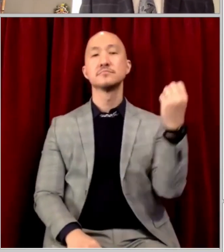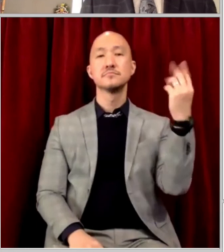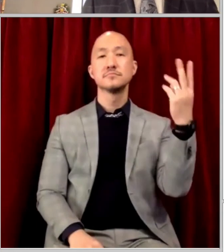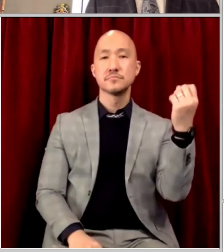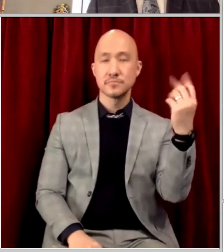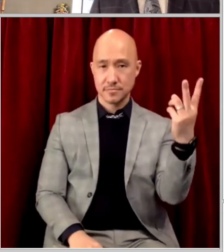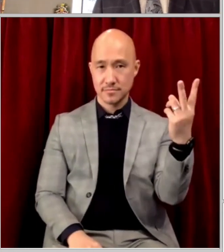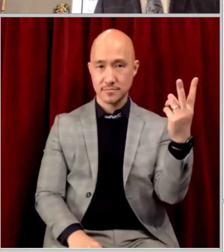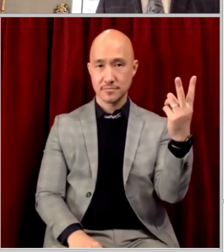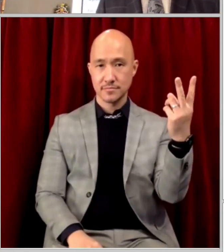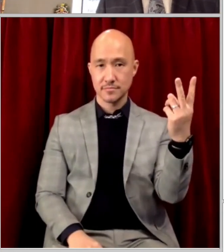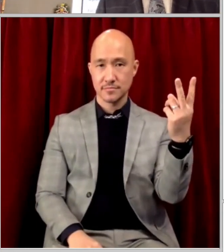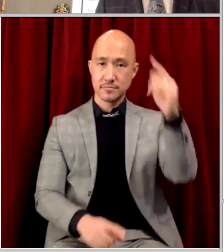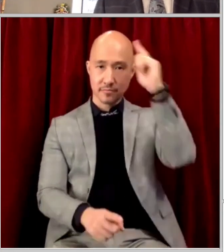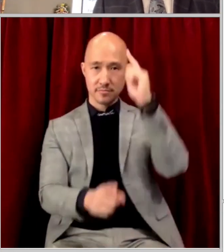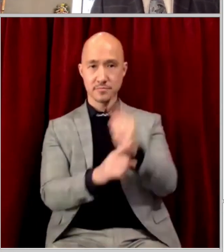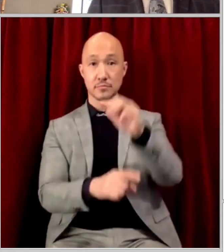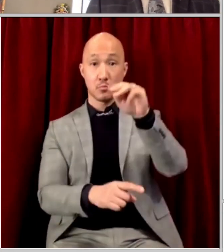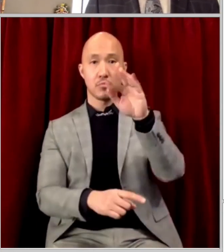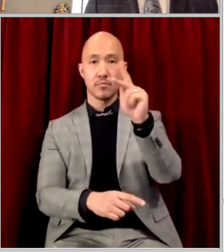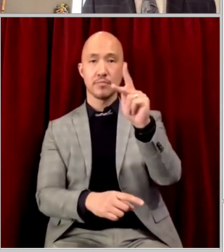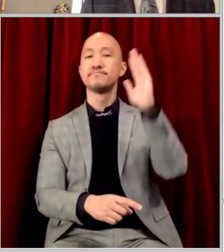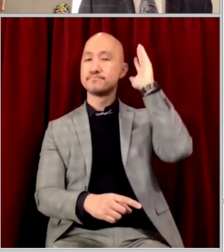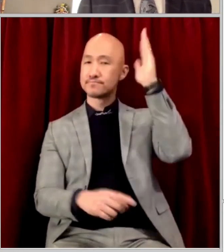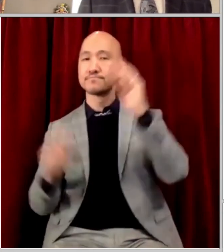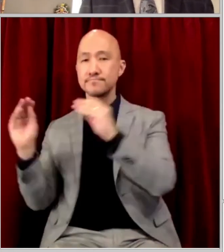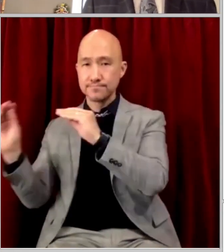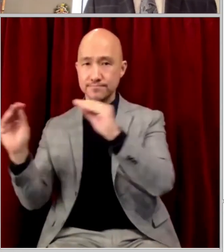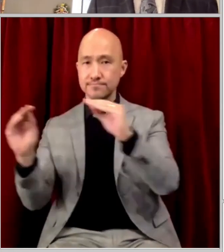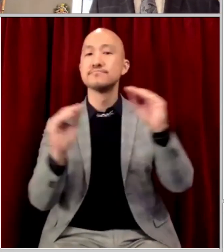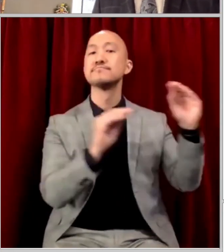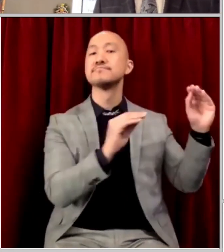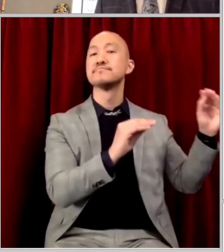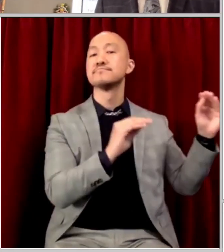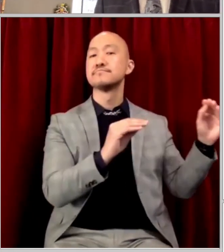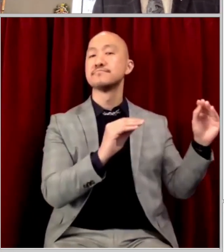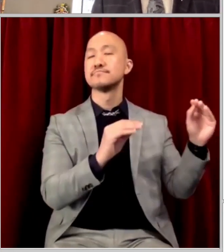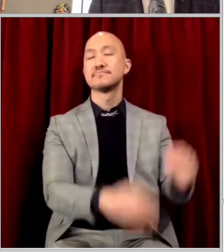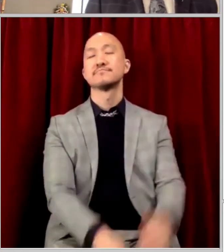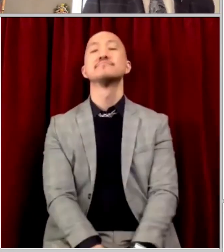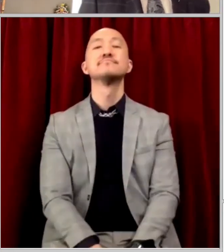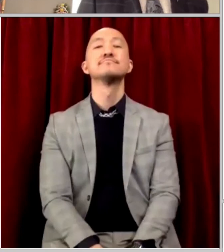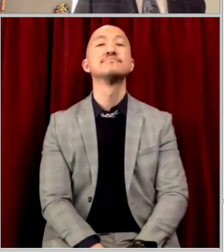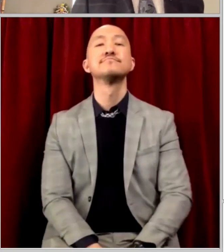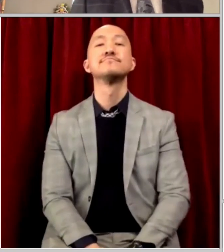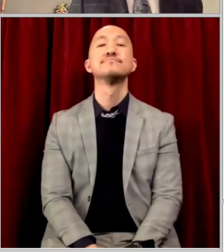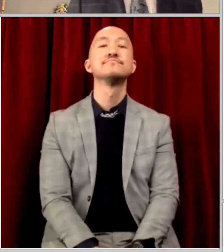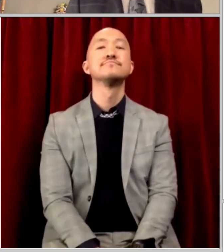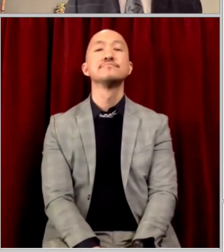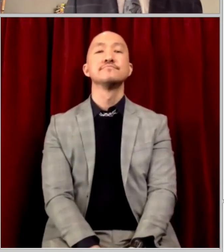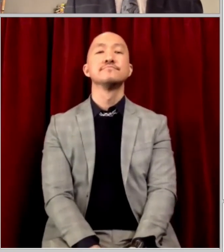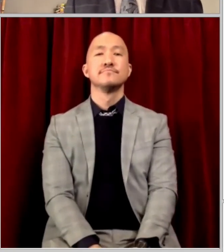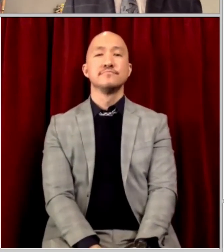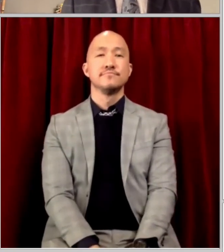building. Our brother Marc will be speaking and encouraging us with the word of God. If you're interested, please see our brother Steve Sr.